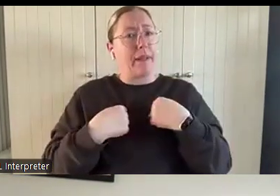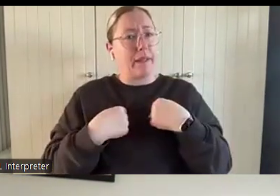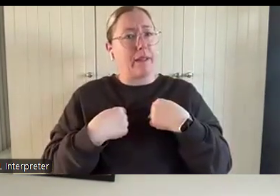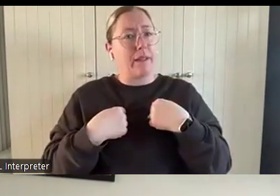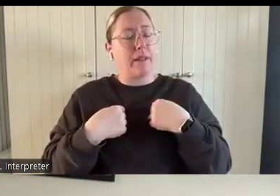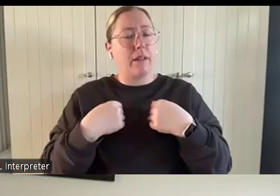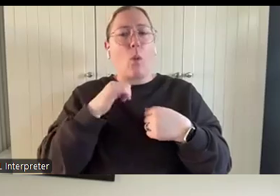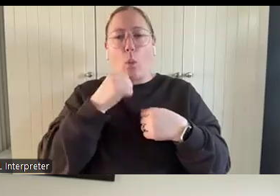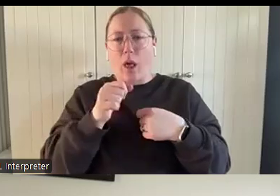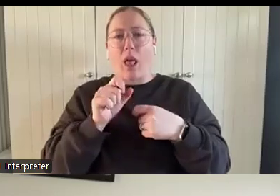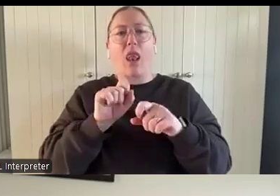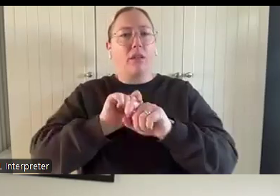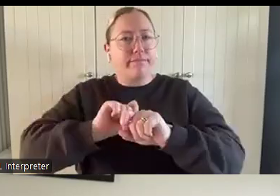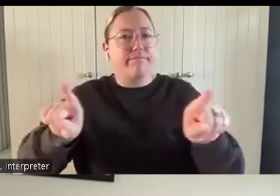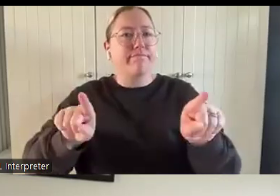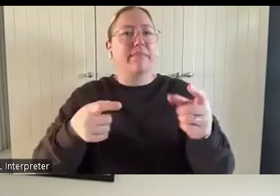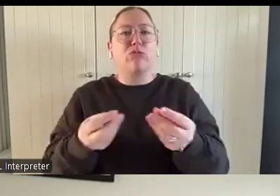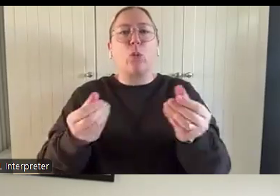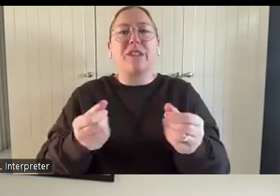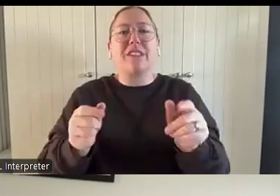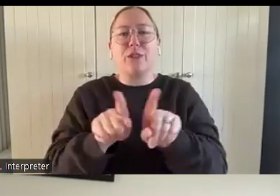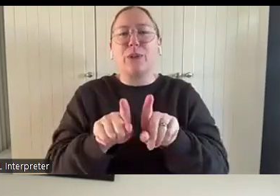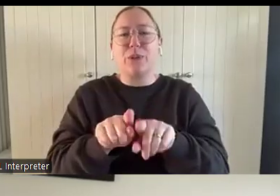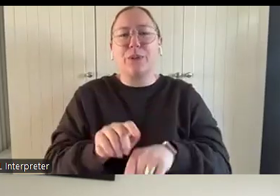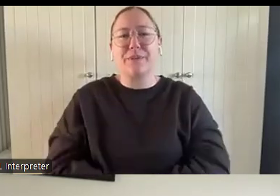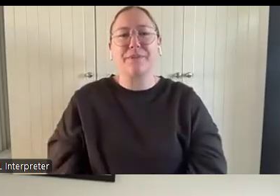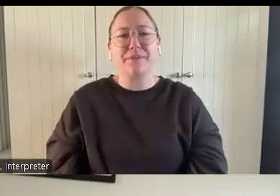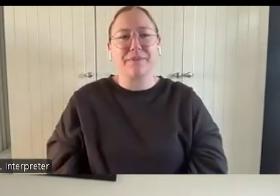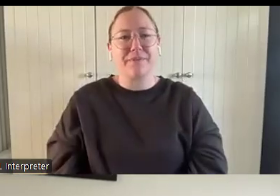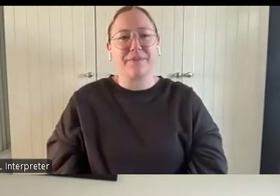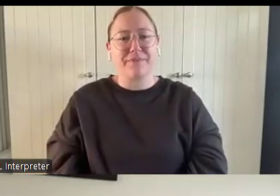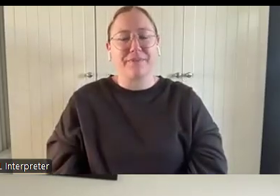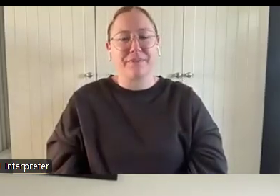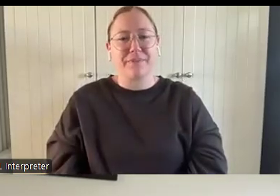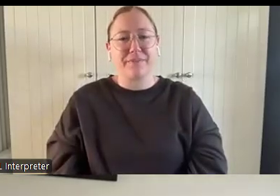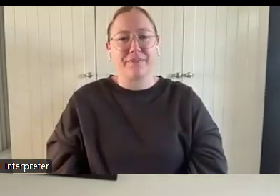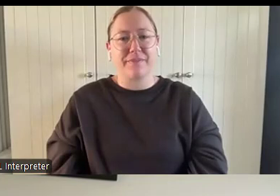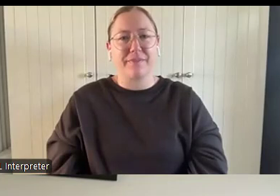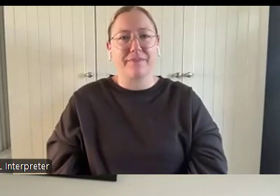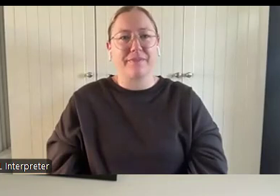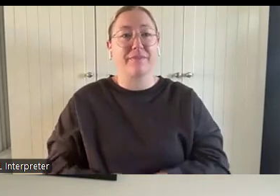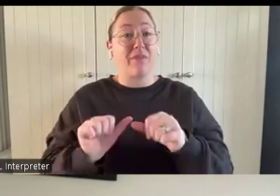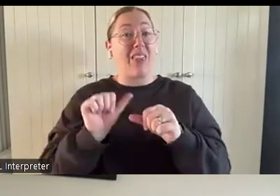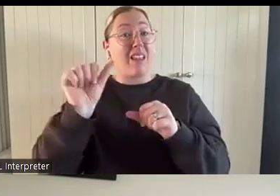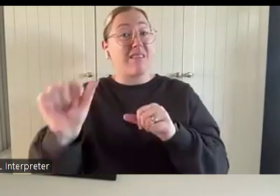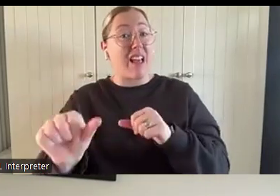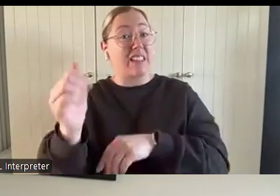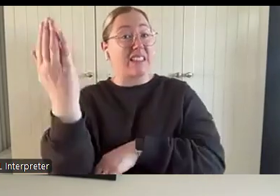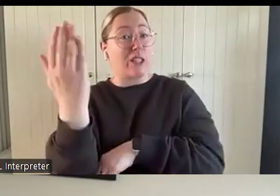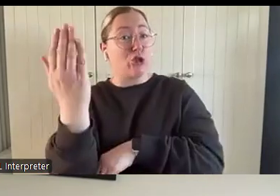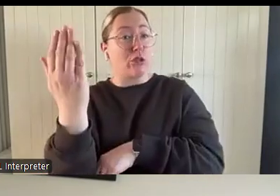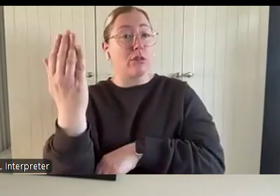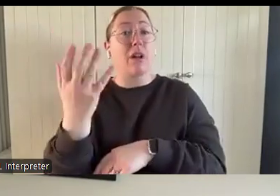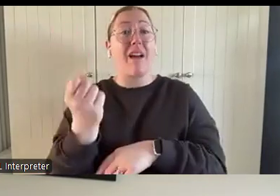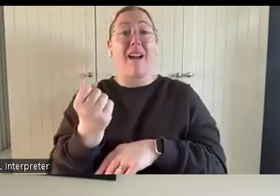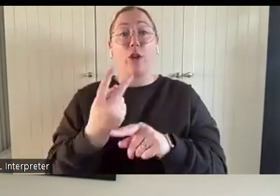over resources as well afterwards from all our speakers. So the next sessions are lined up. We've got one in